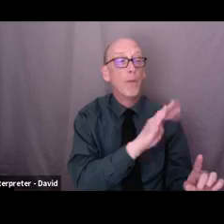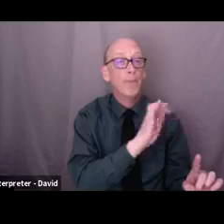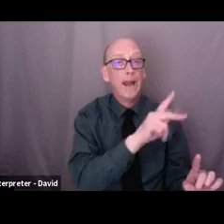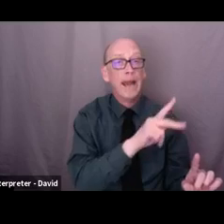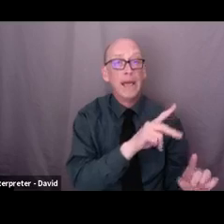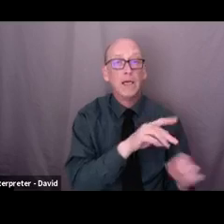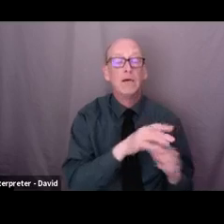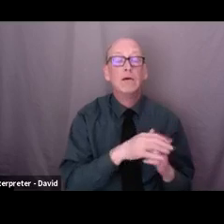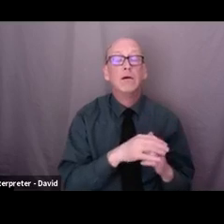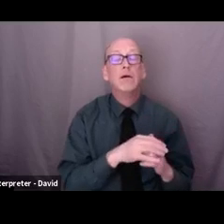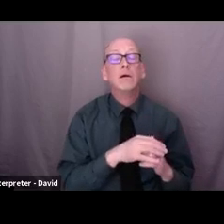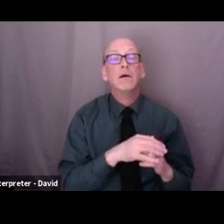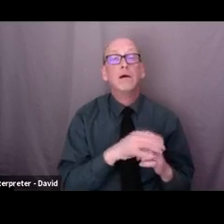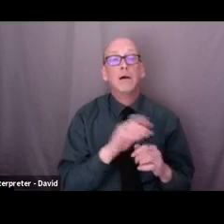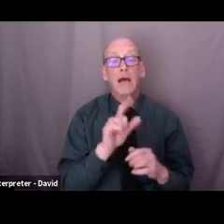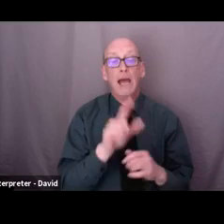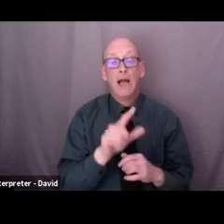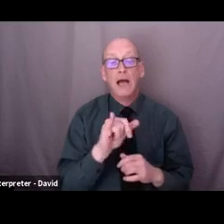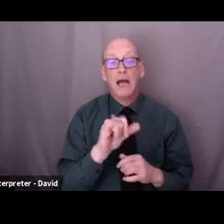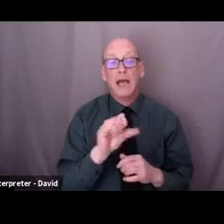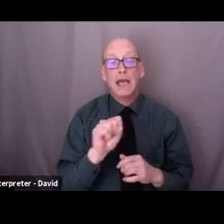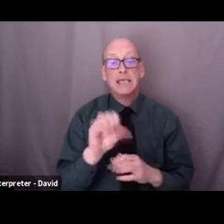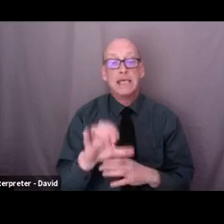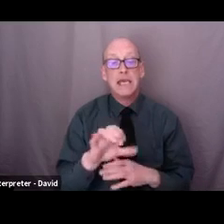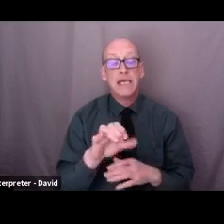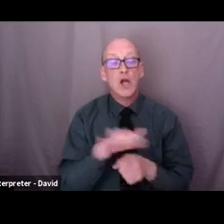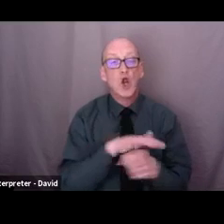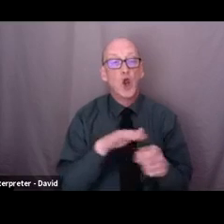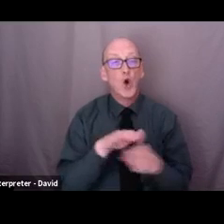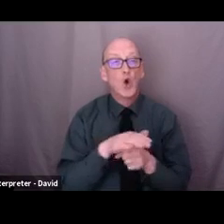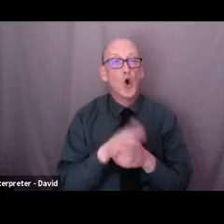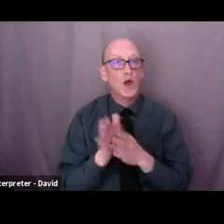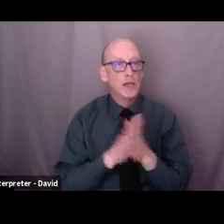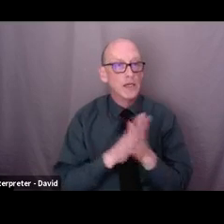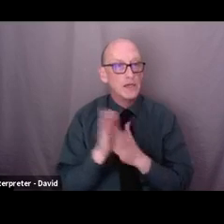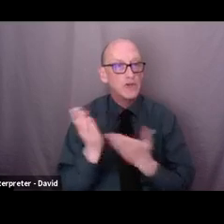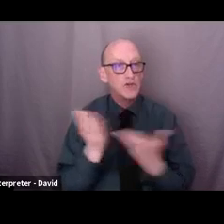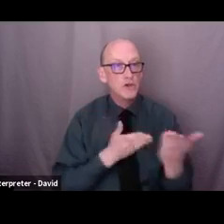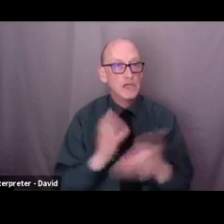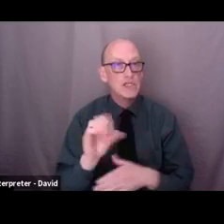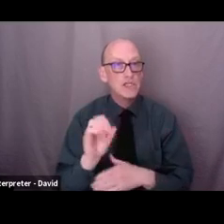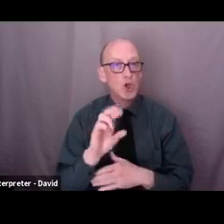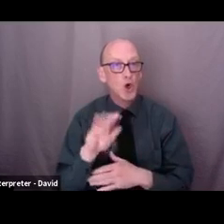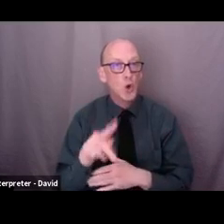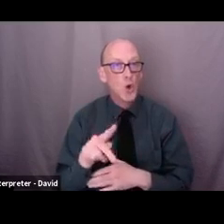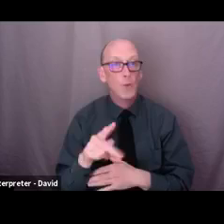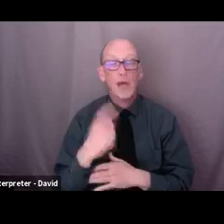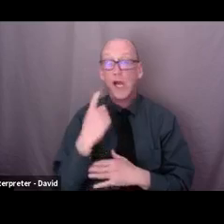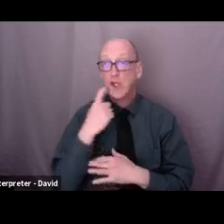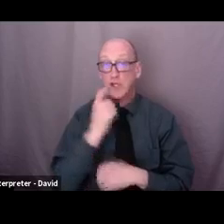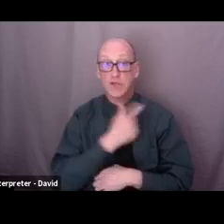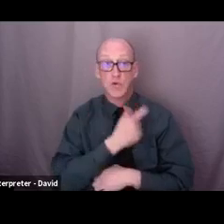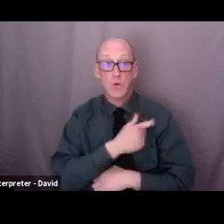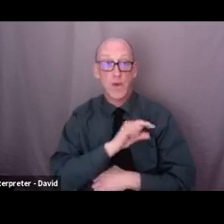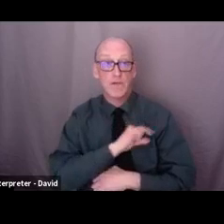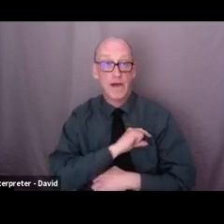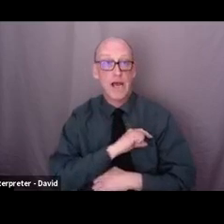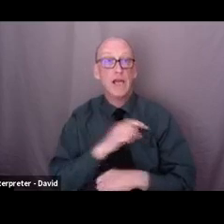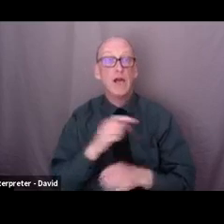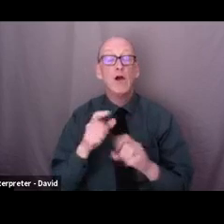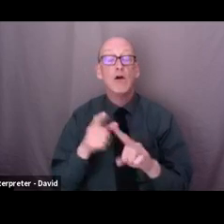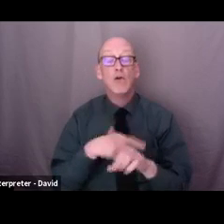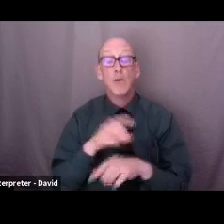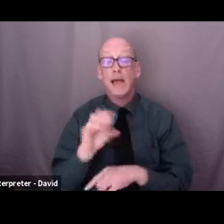locally, LISC, Local Initiative Service Corporation, has just been qualified with the SBA to offer the